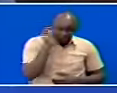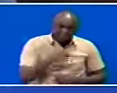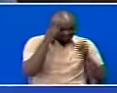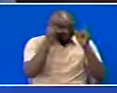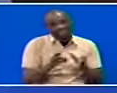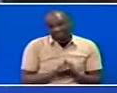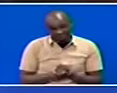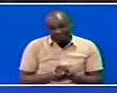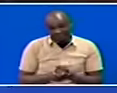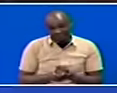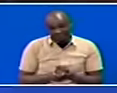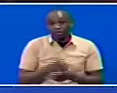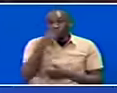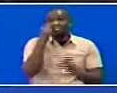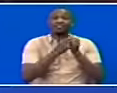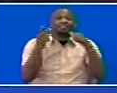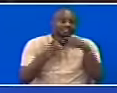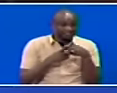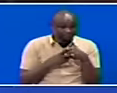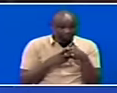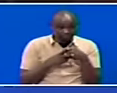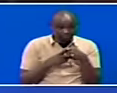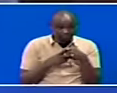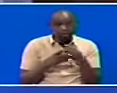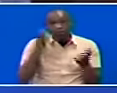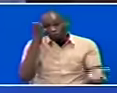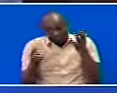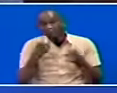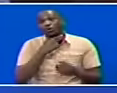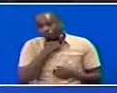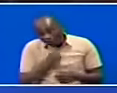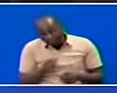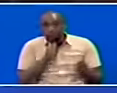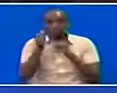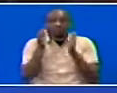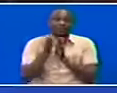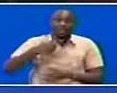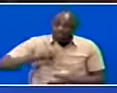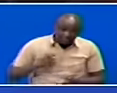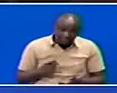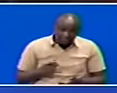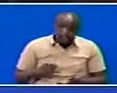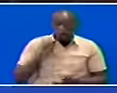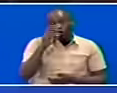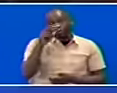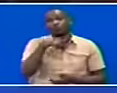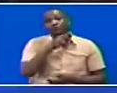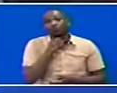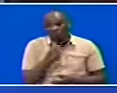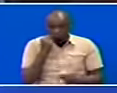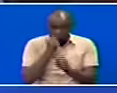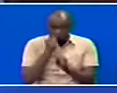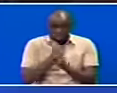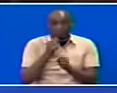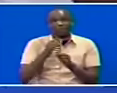choice in 2017 whether they want to be competitors or they want to work in